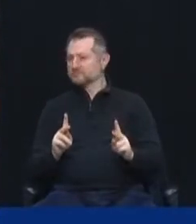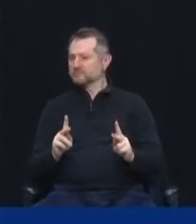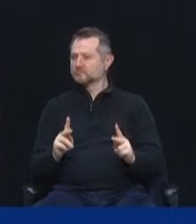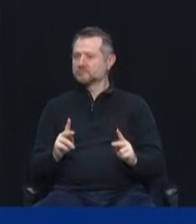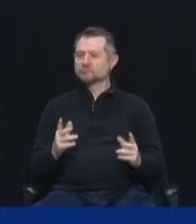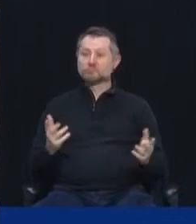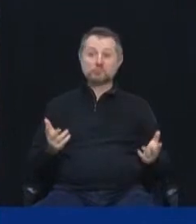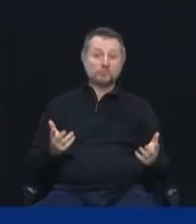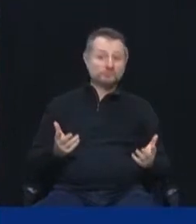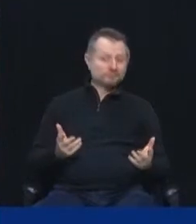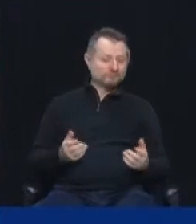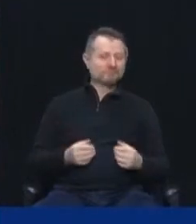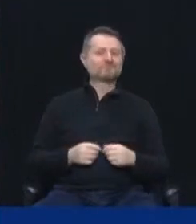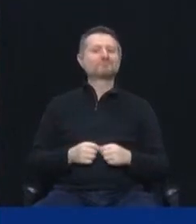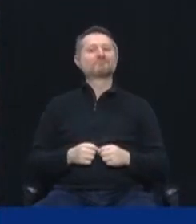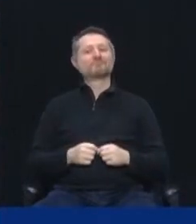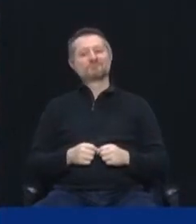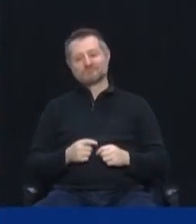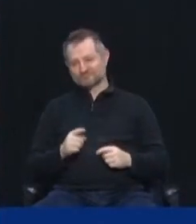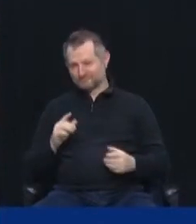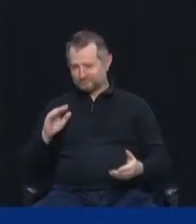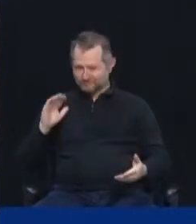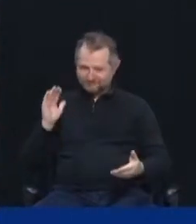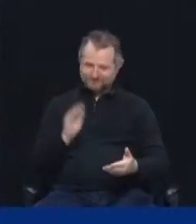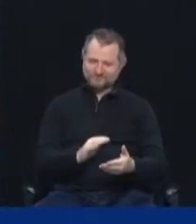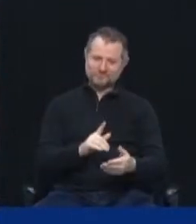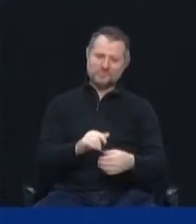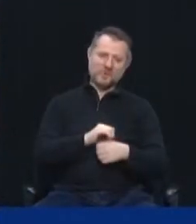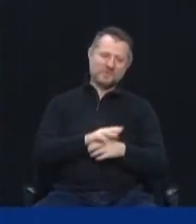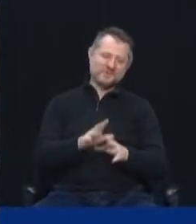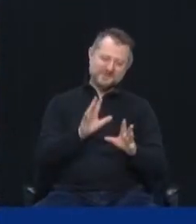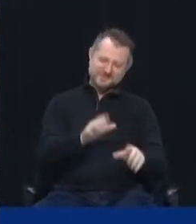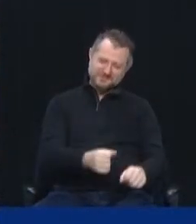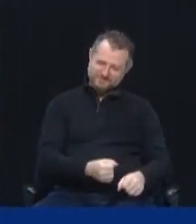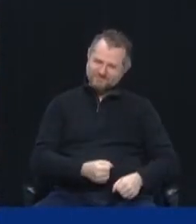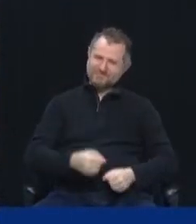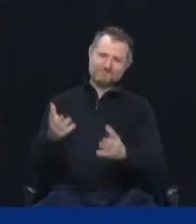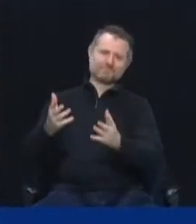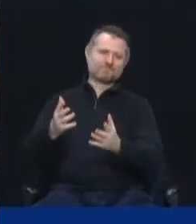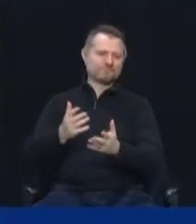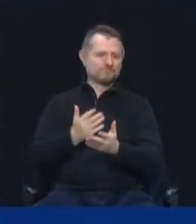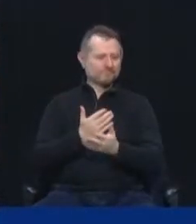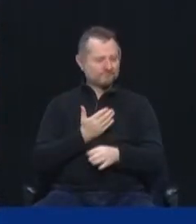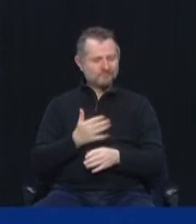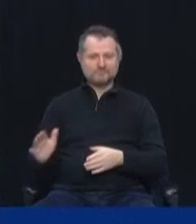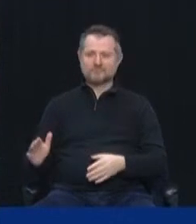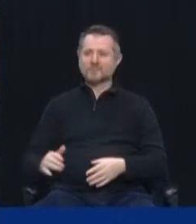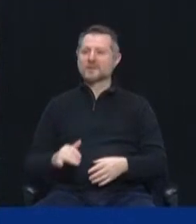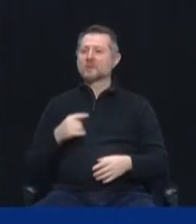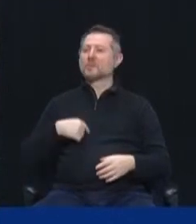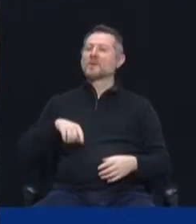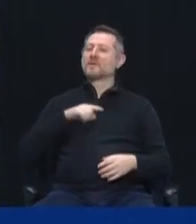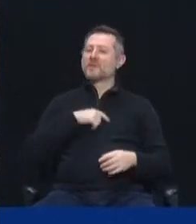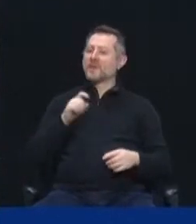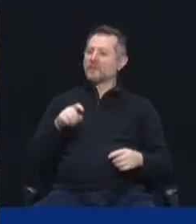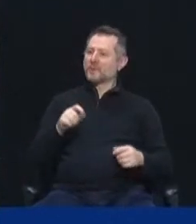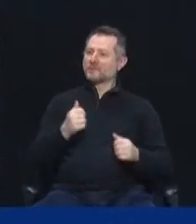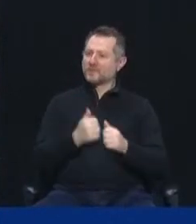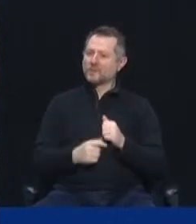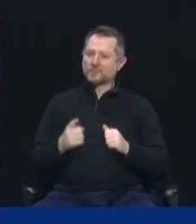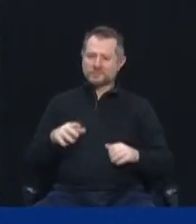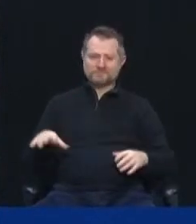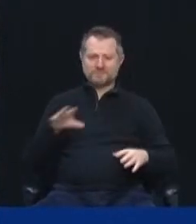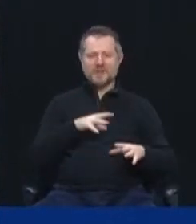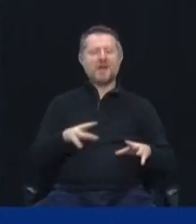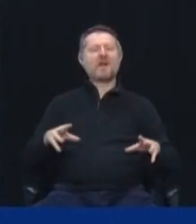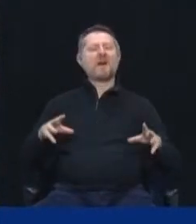this COVID-19, and we need everybody to be vaccinated.